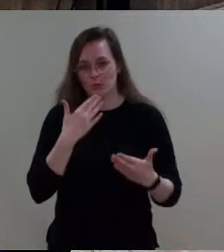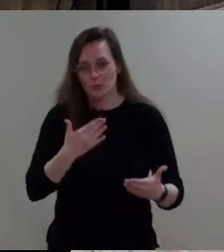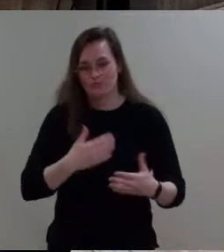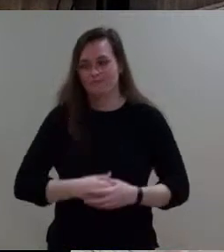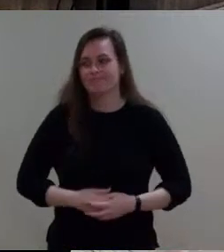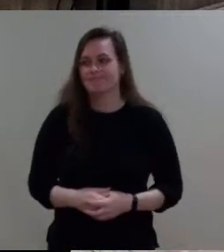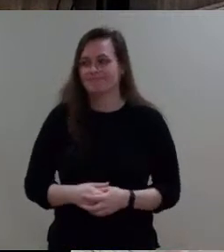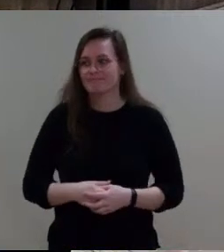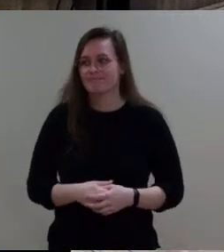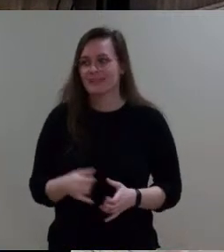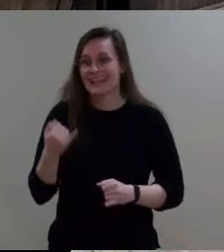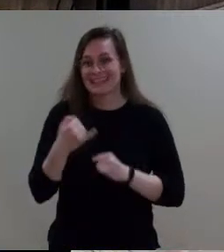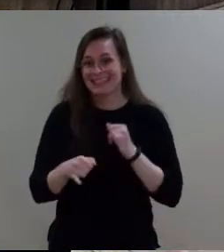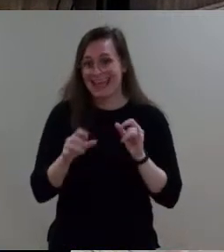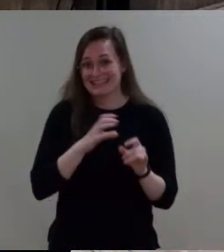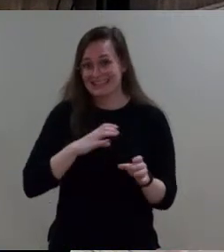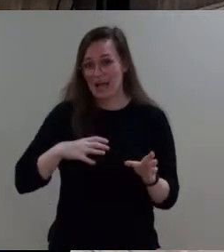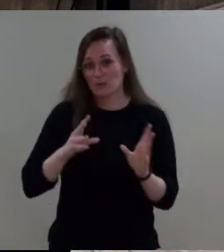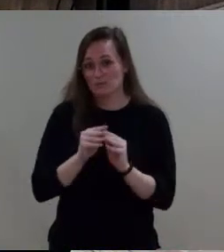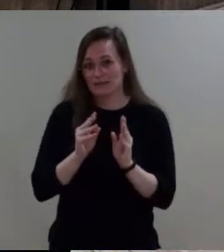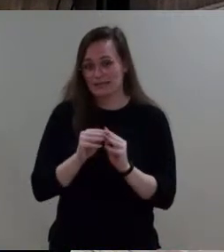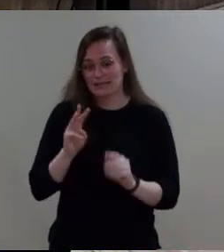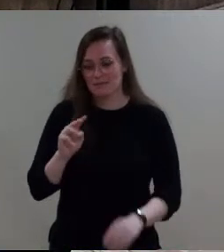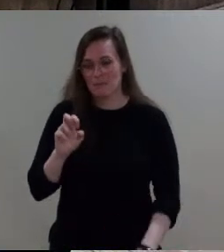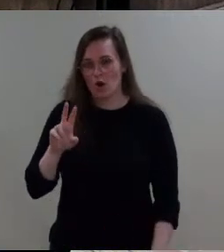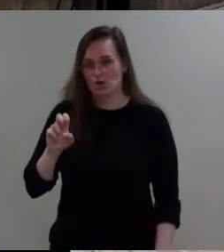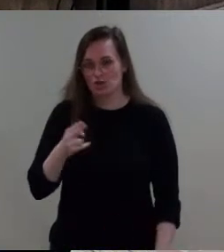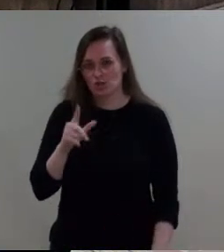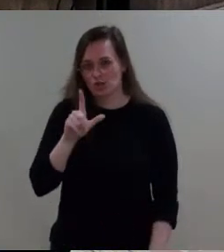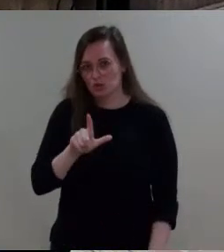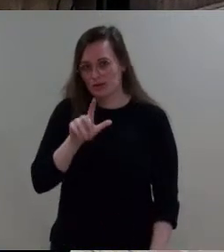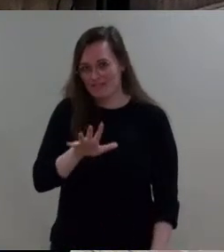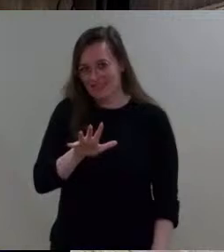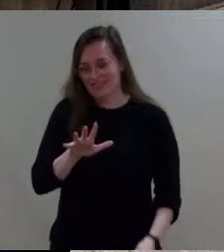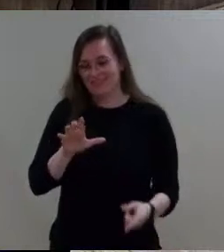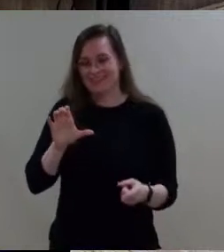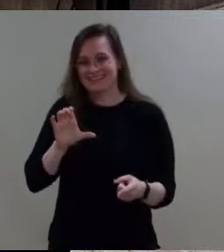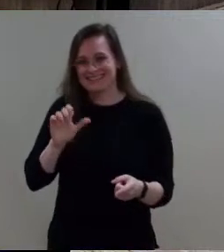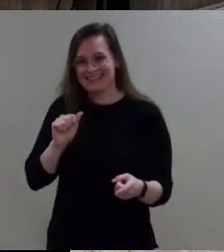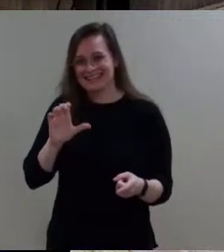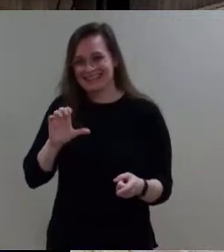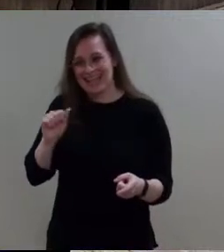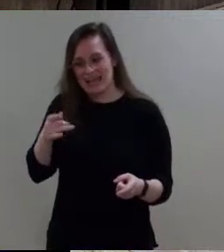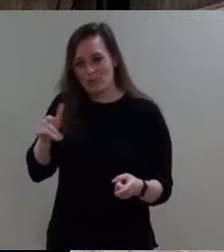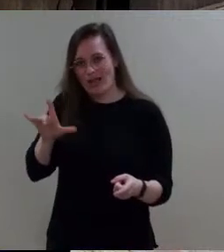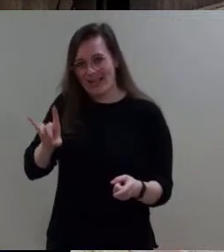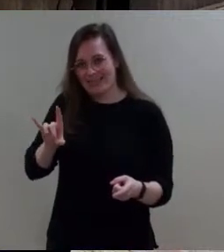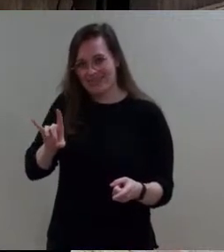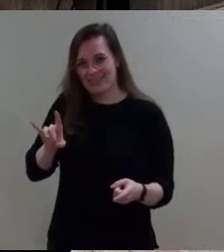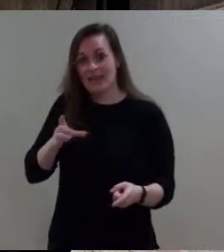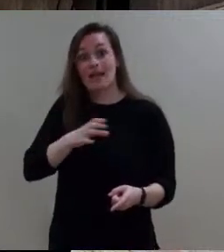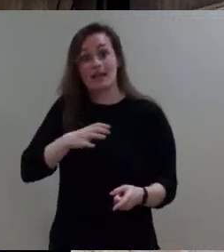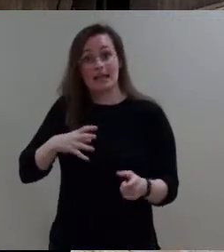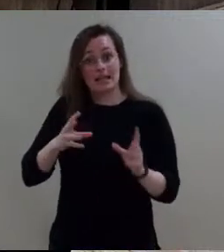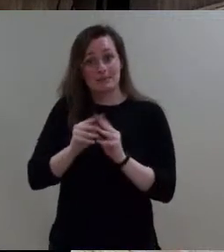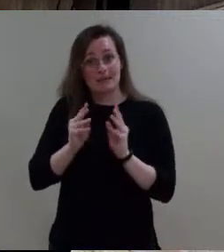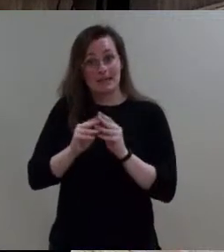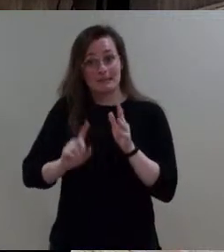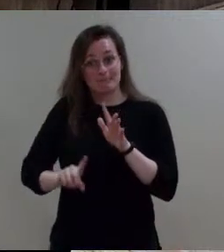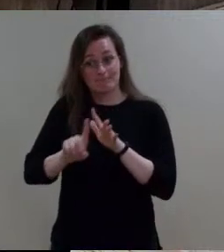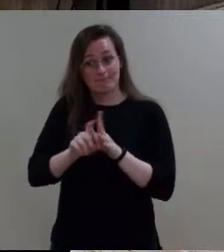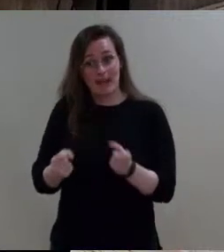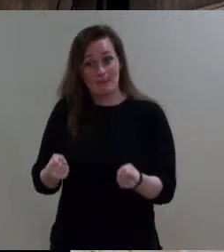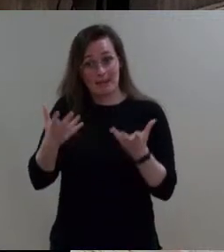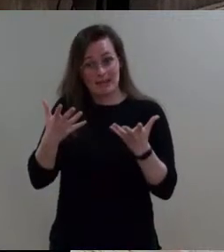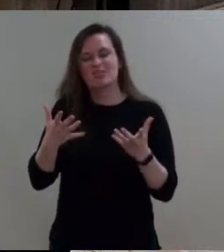Last council meeting, March 25th, and the last CAC, April 8th. Under committee meeting attendance, there was a special